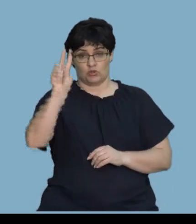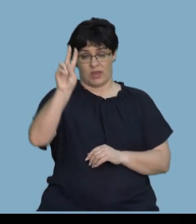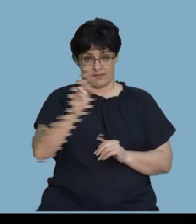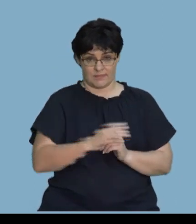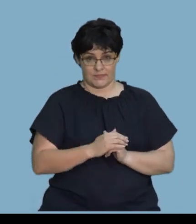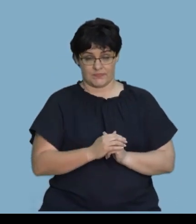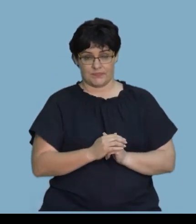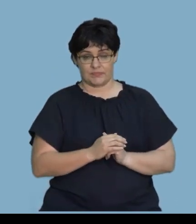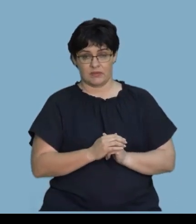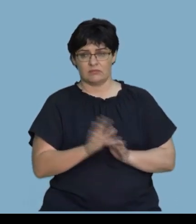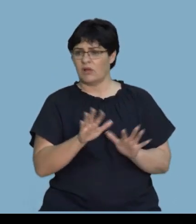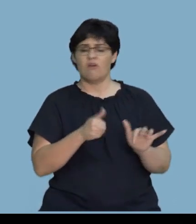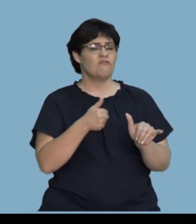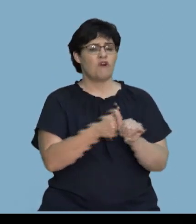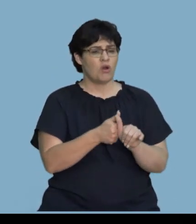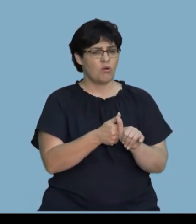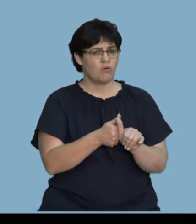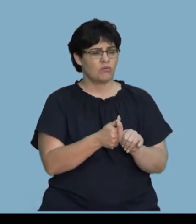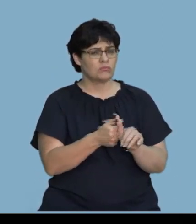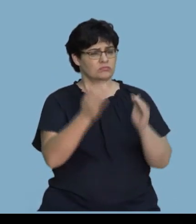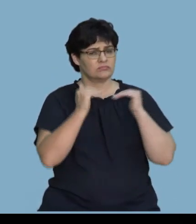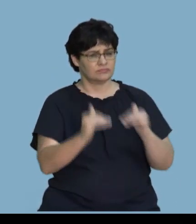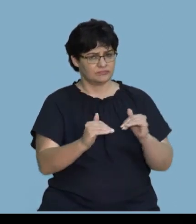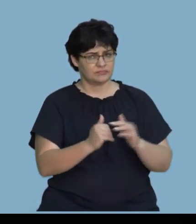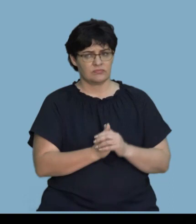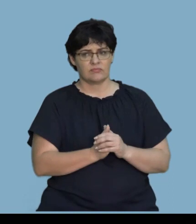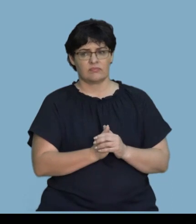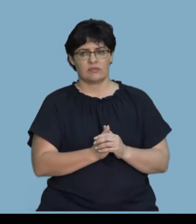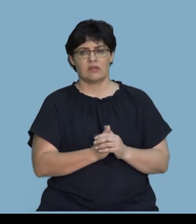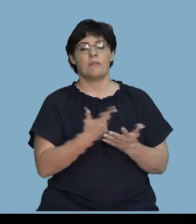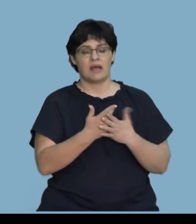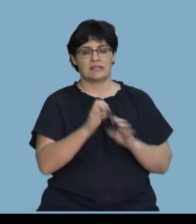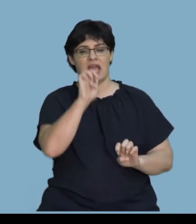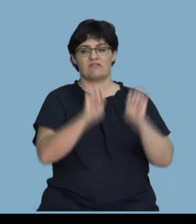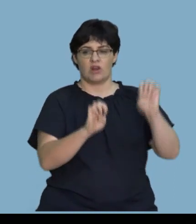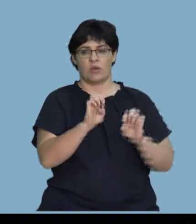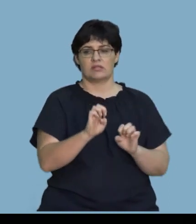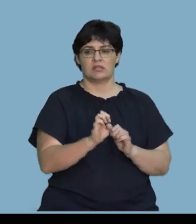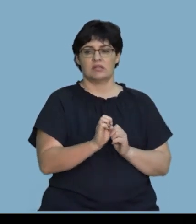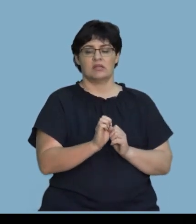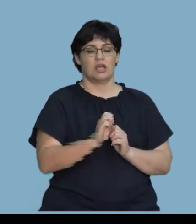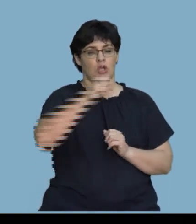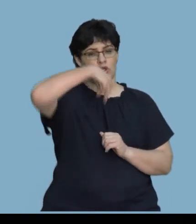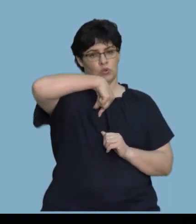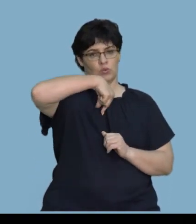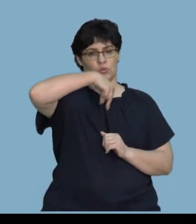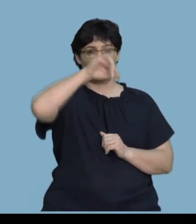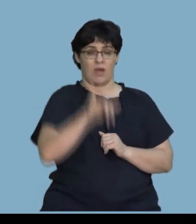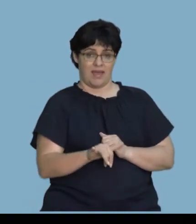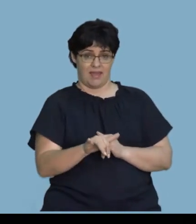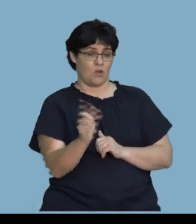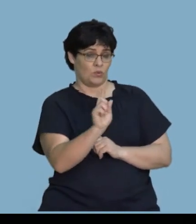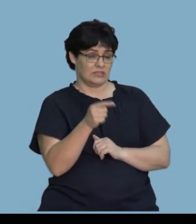what follows subsequent to this is actually evaluating the value of y, Qy. So